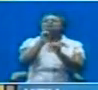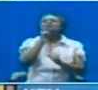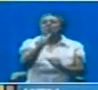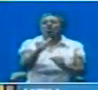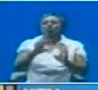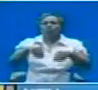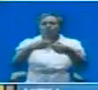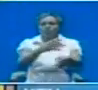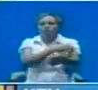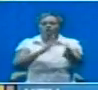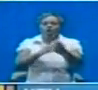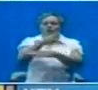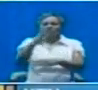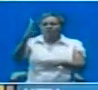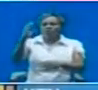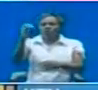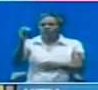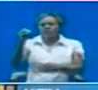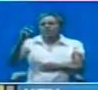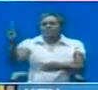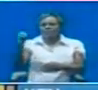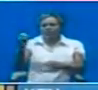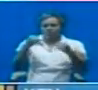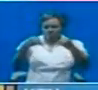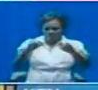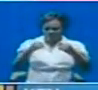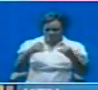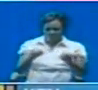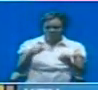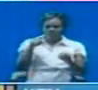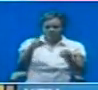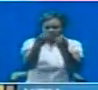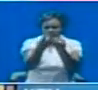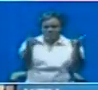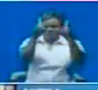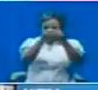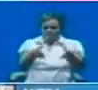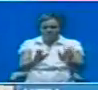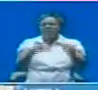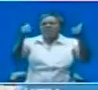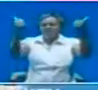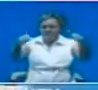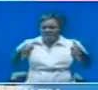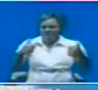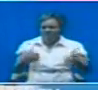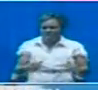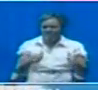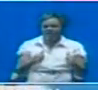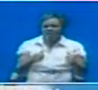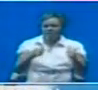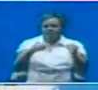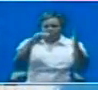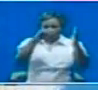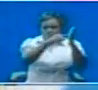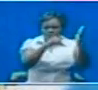sovereignty of more than 40 million Kenyans on trial, since their democratic will should never be subject